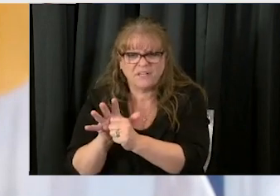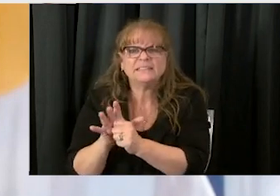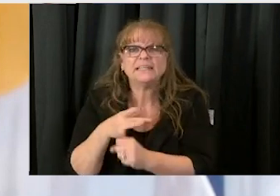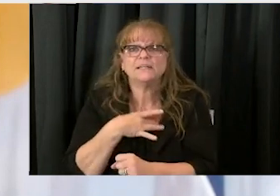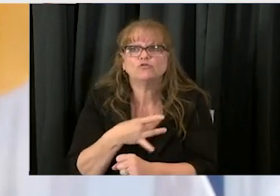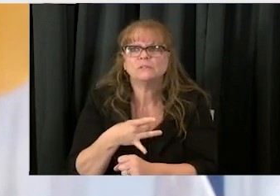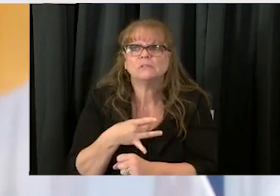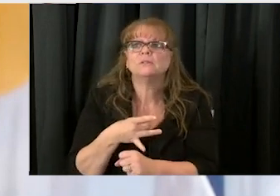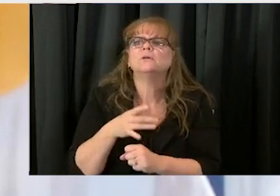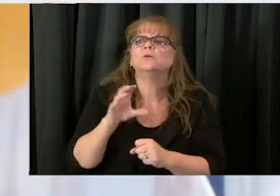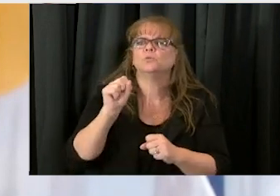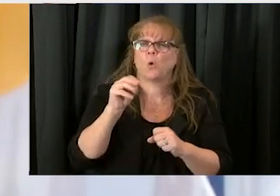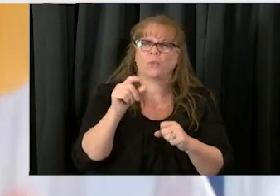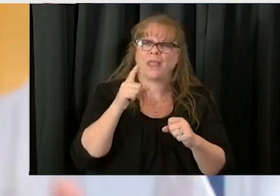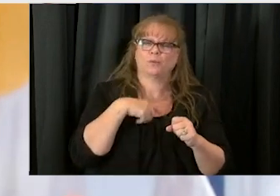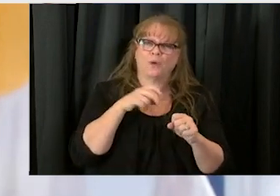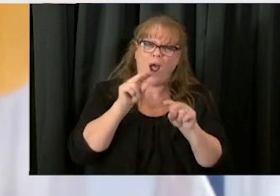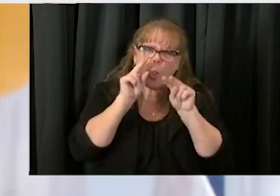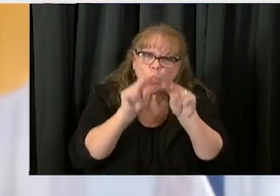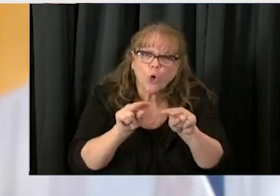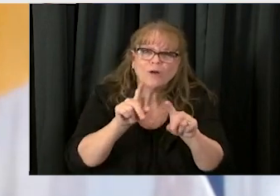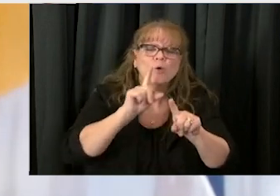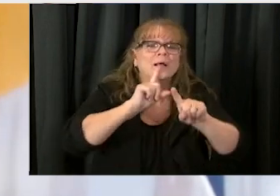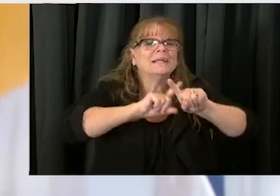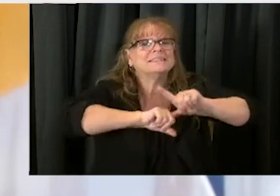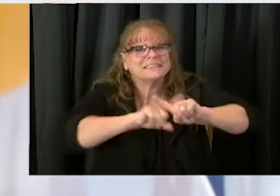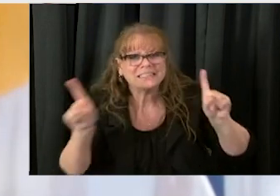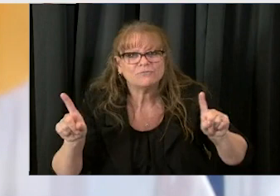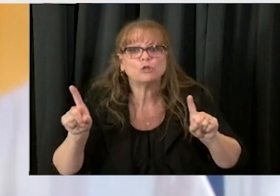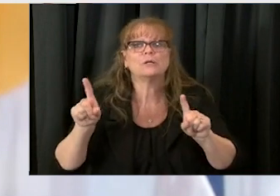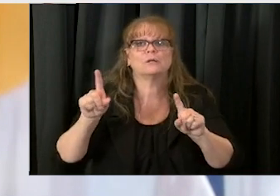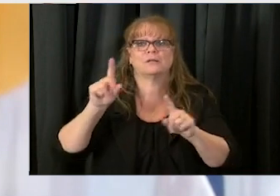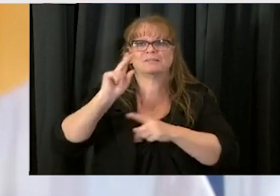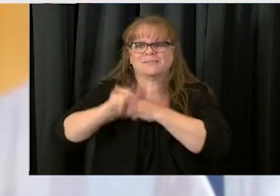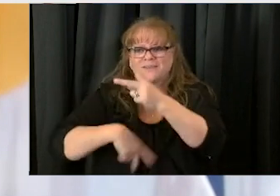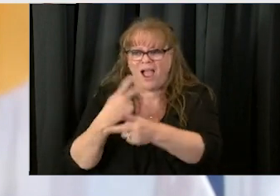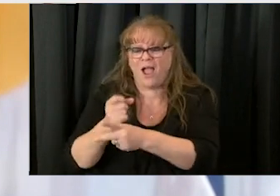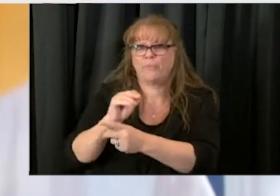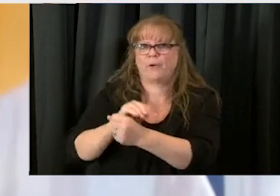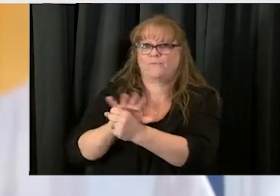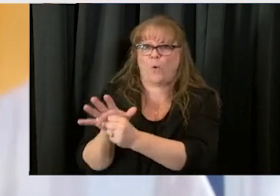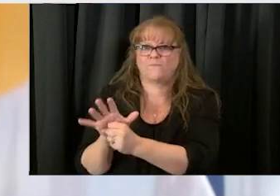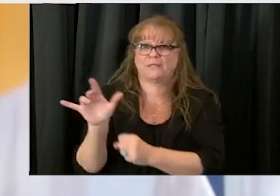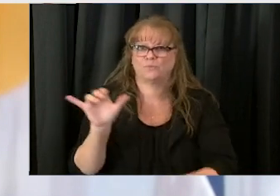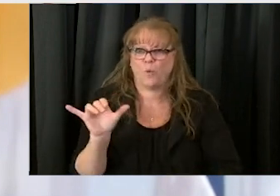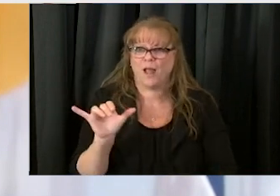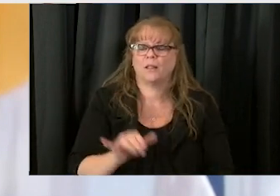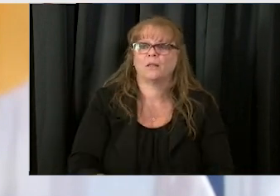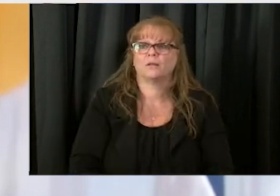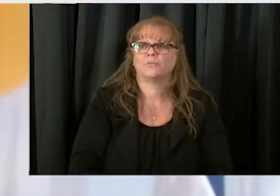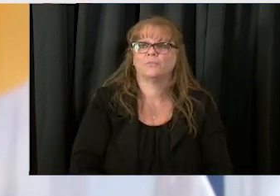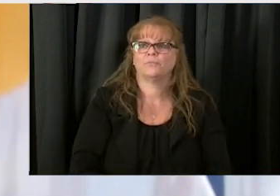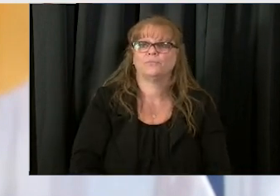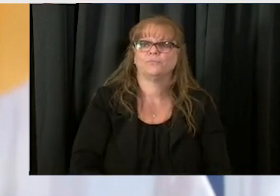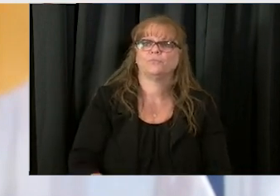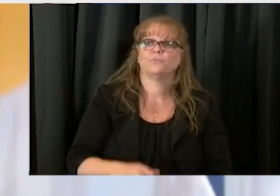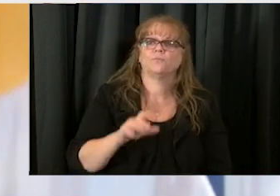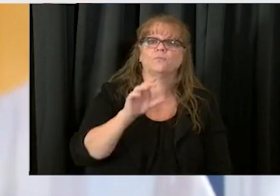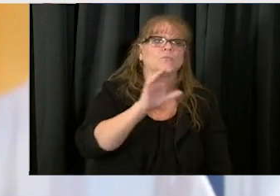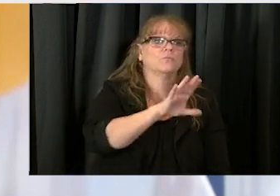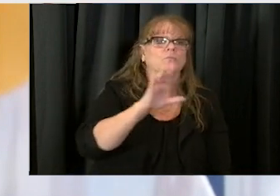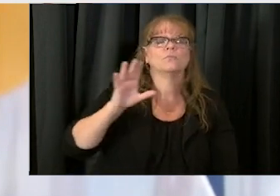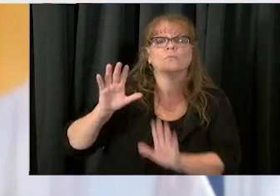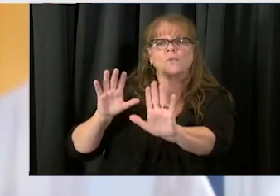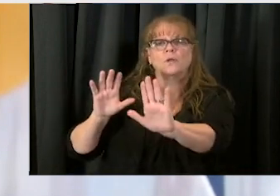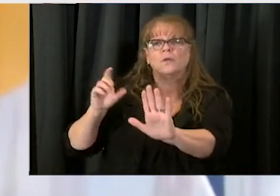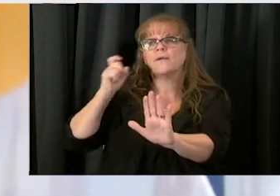level, trend, and looking at 2-week trend, 1-week trend, and hospitalization data. Our North Star,